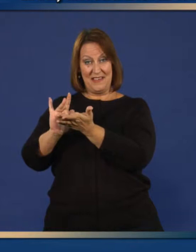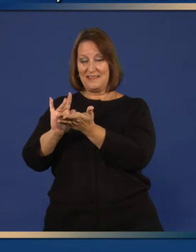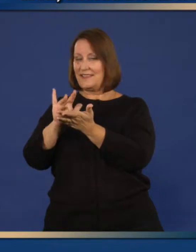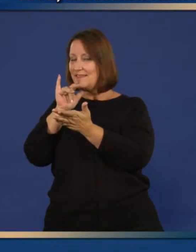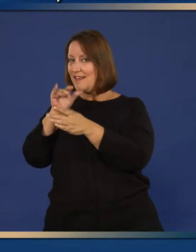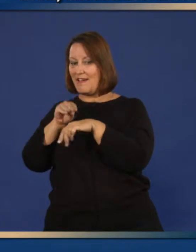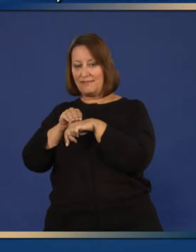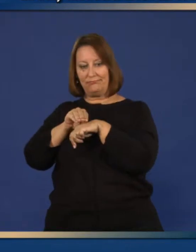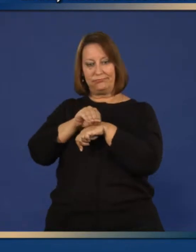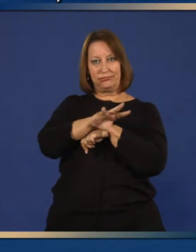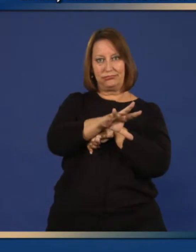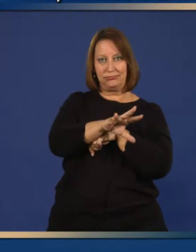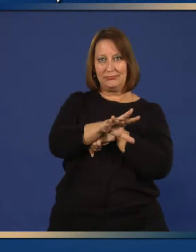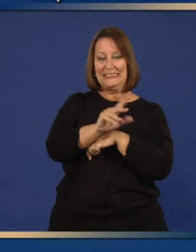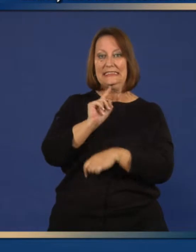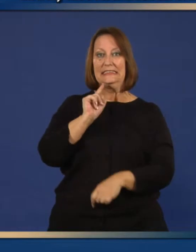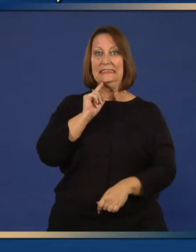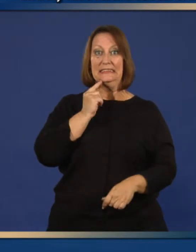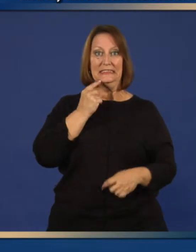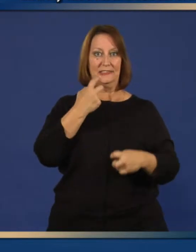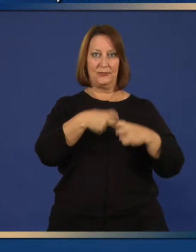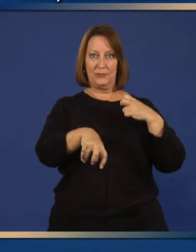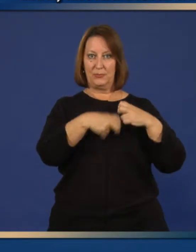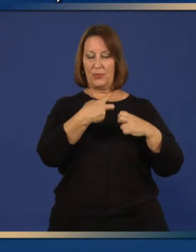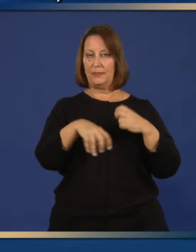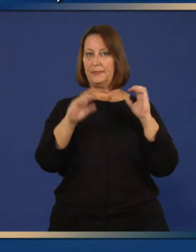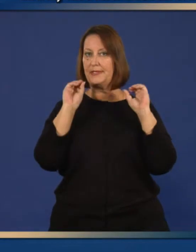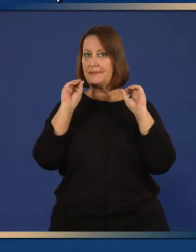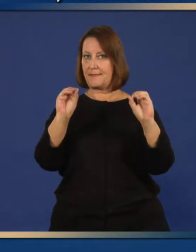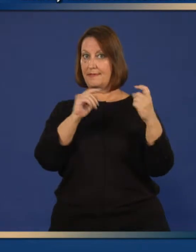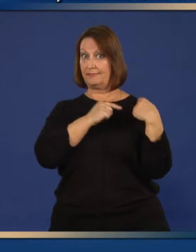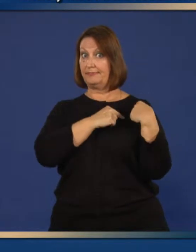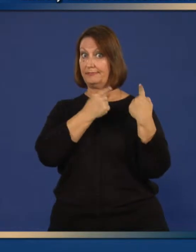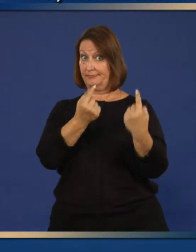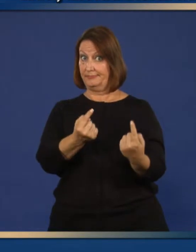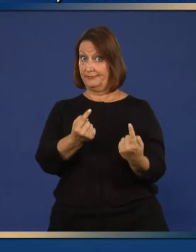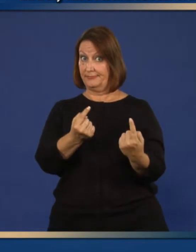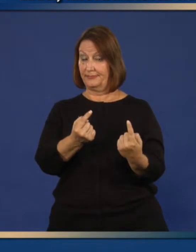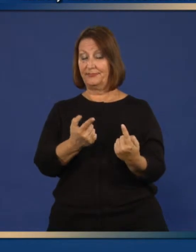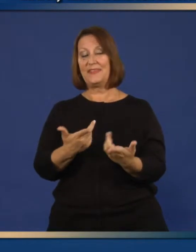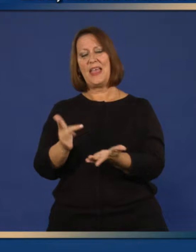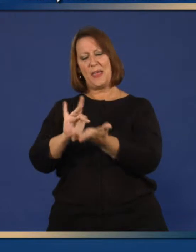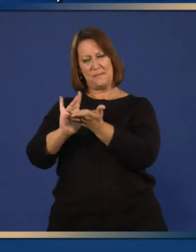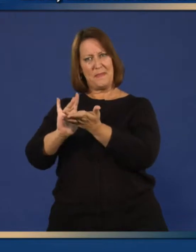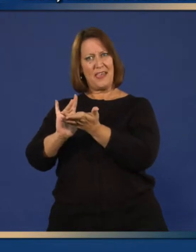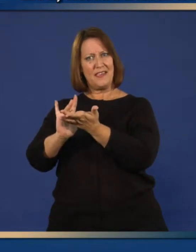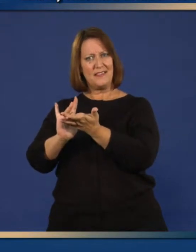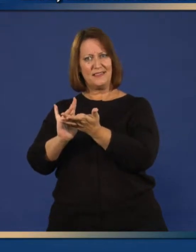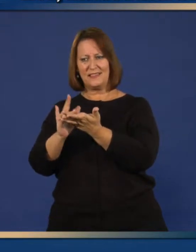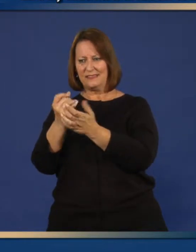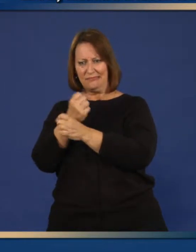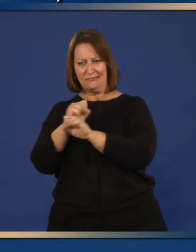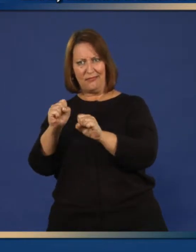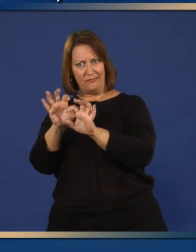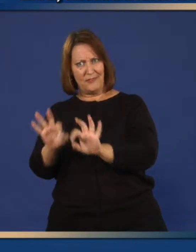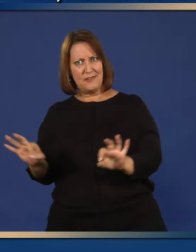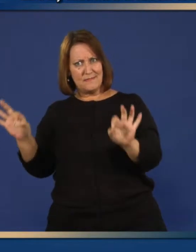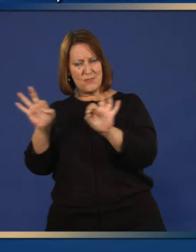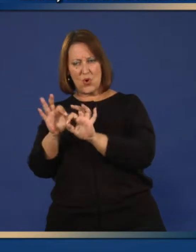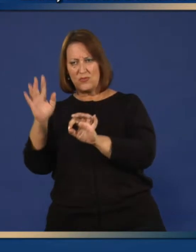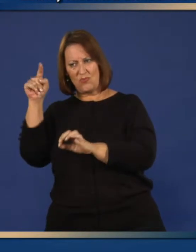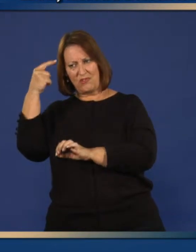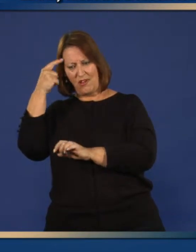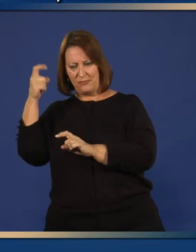not been associated with any serious problems. The safety of vaccines is always being